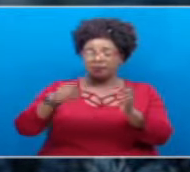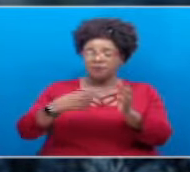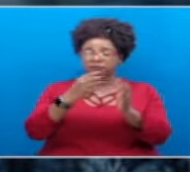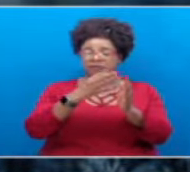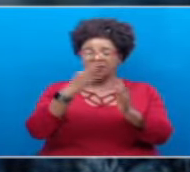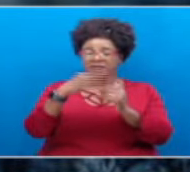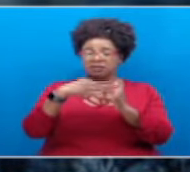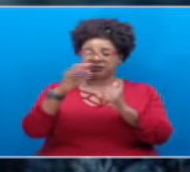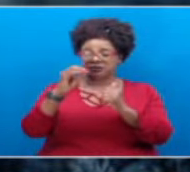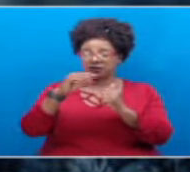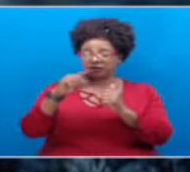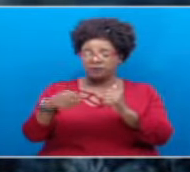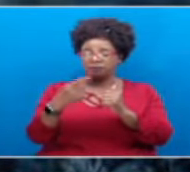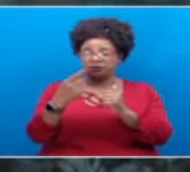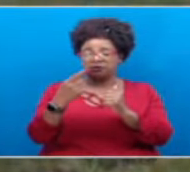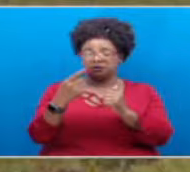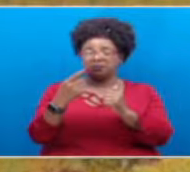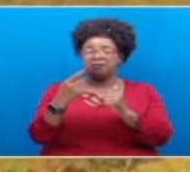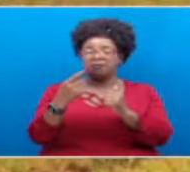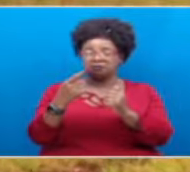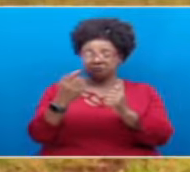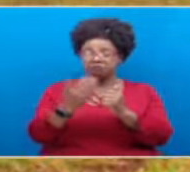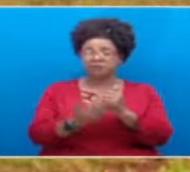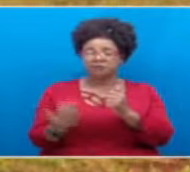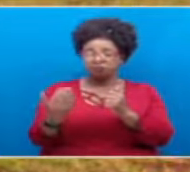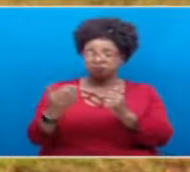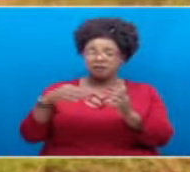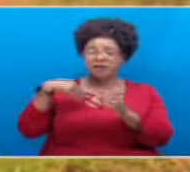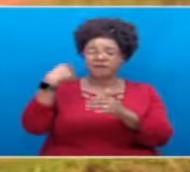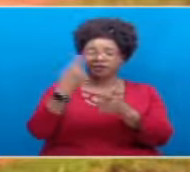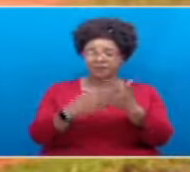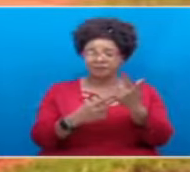young lives annually.